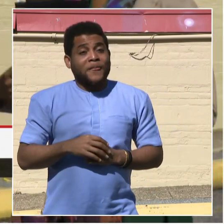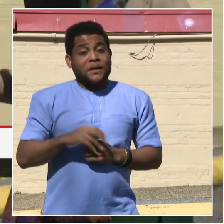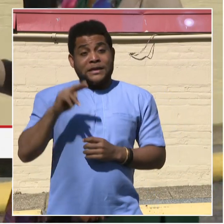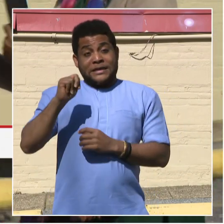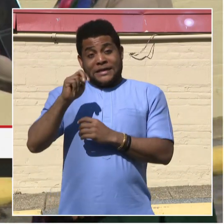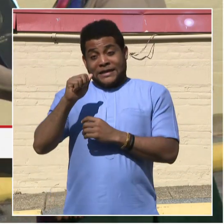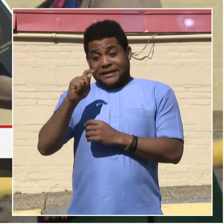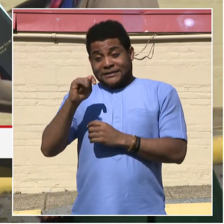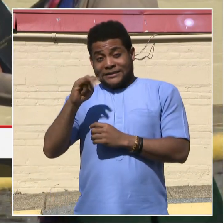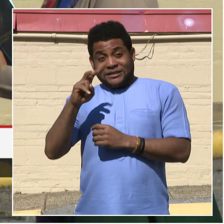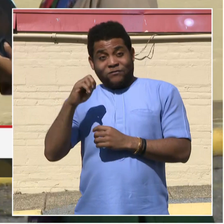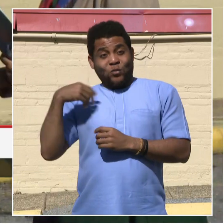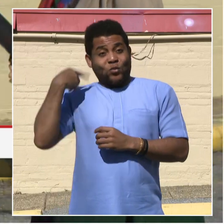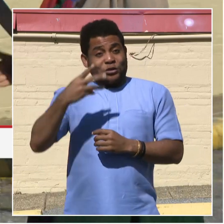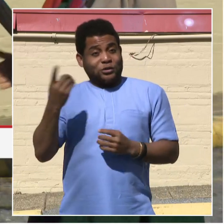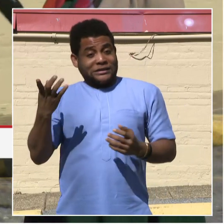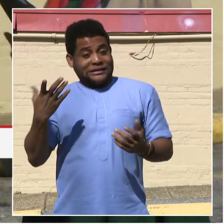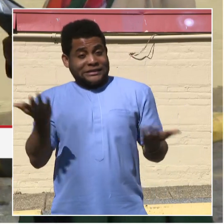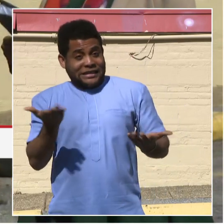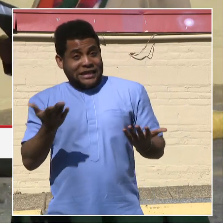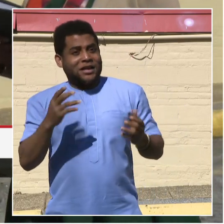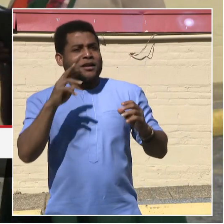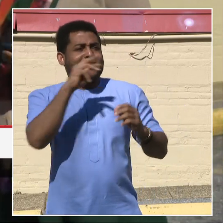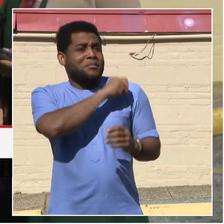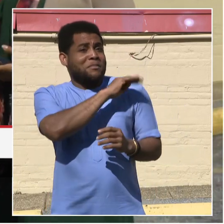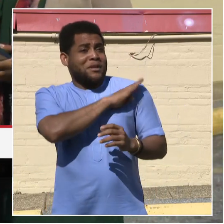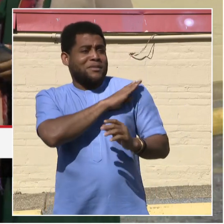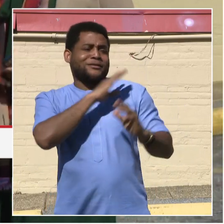applause for that commitment.